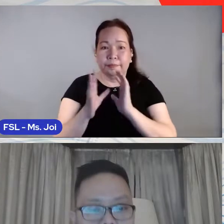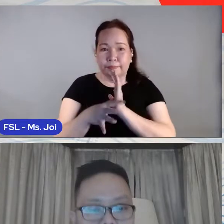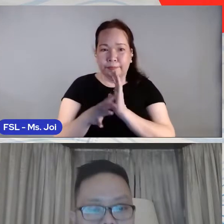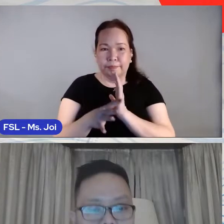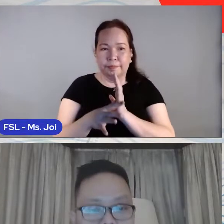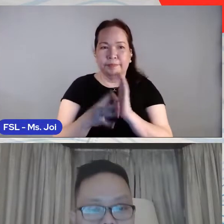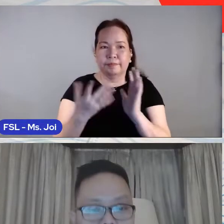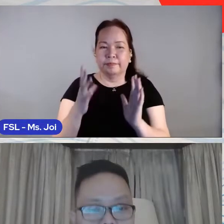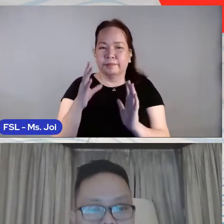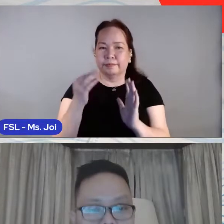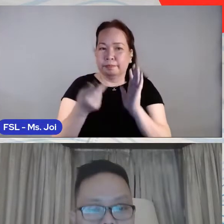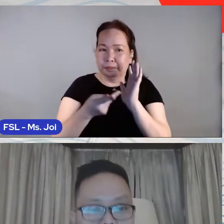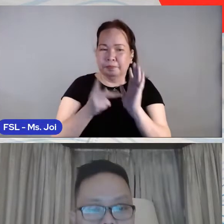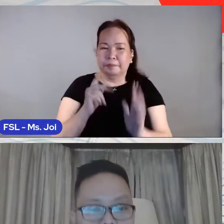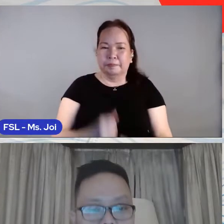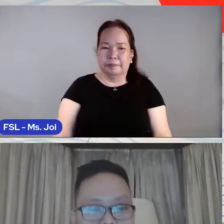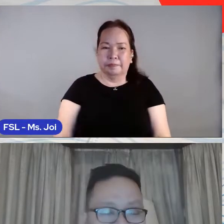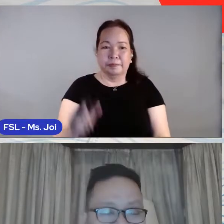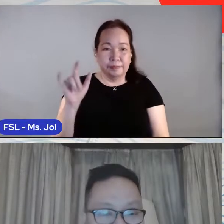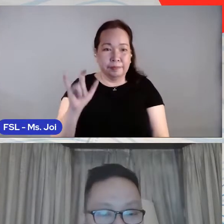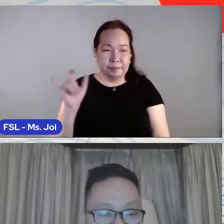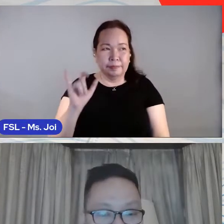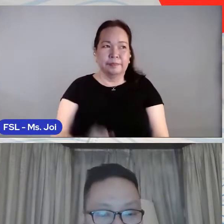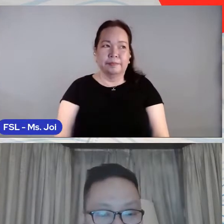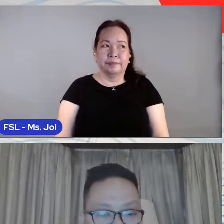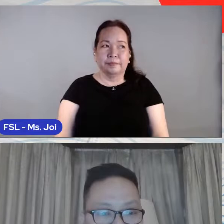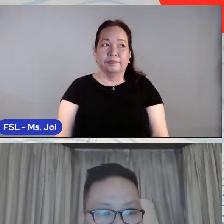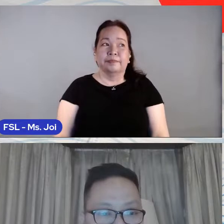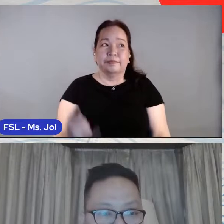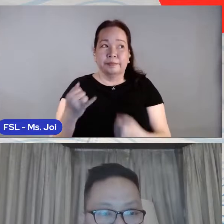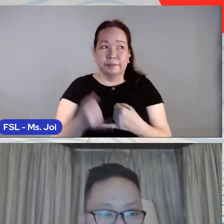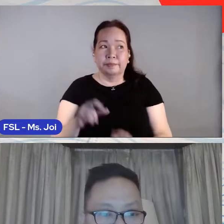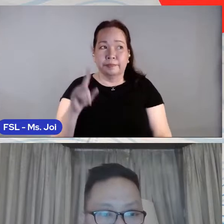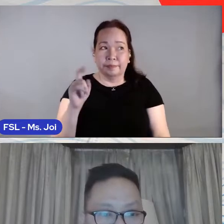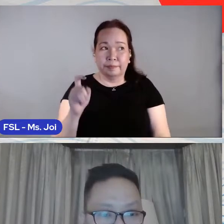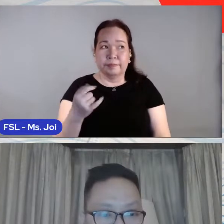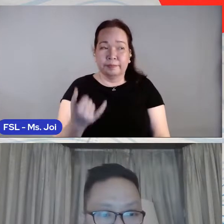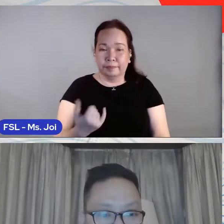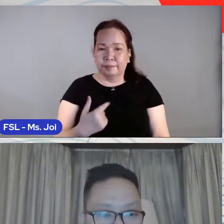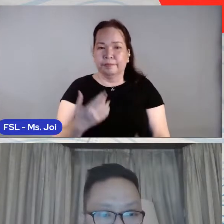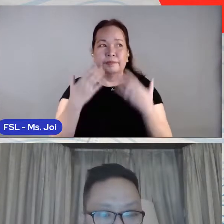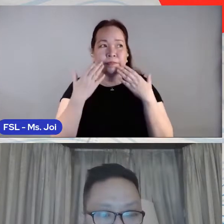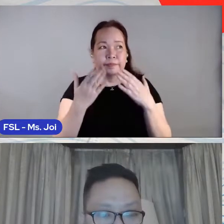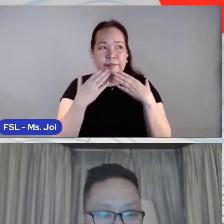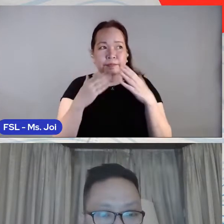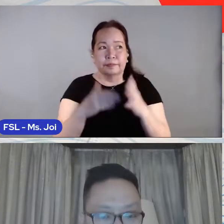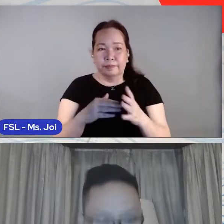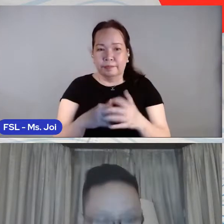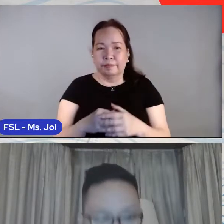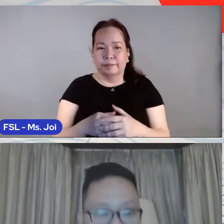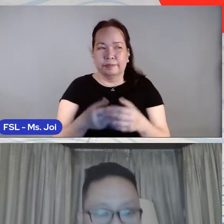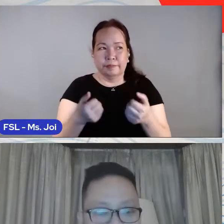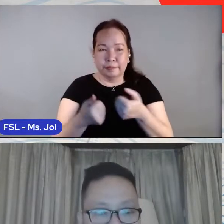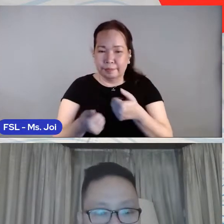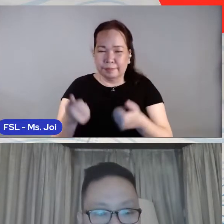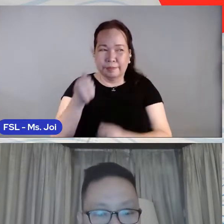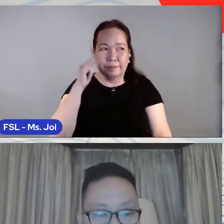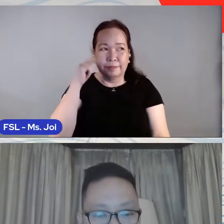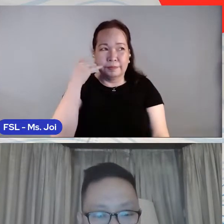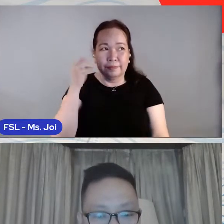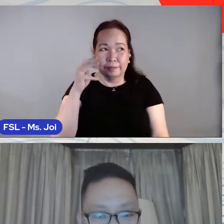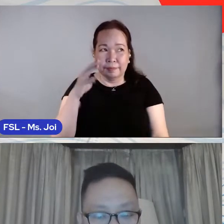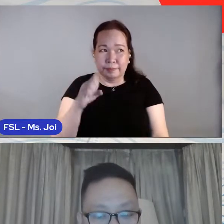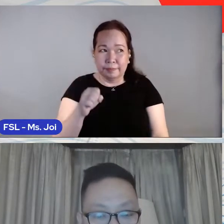page. Okay. So we're down to the last question. Thank you very much again to Director James and Attorney Helen